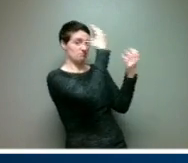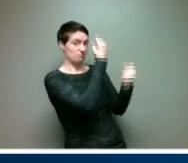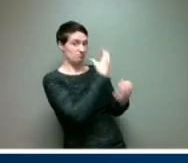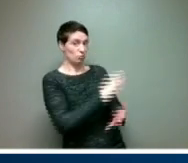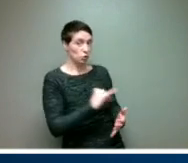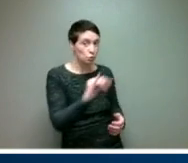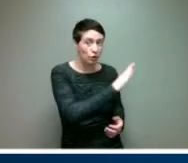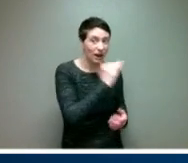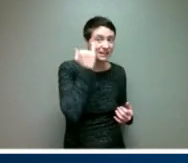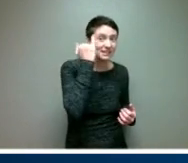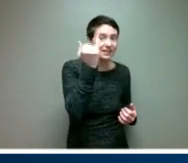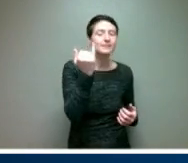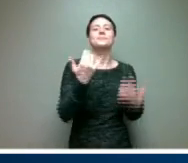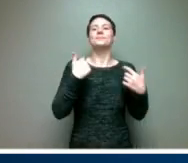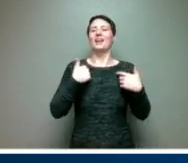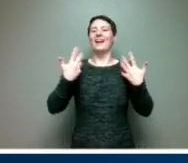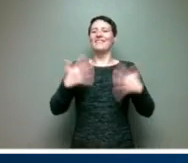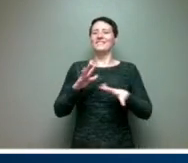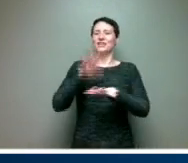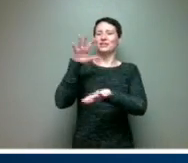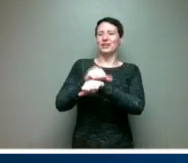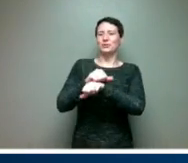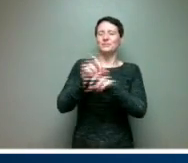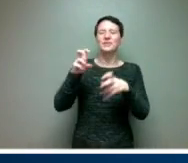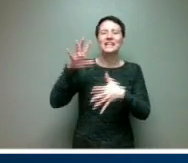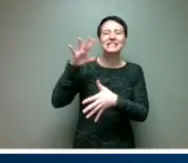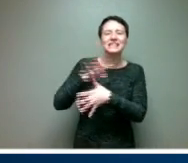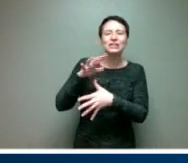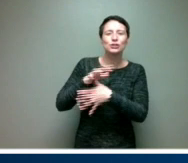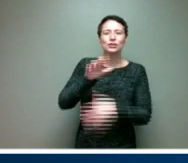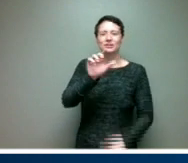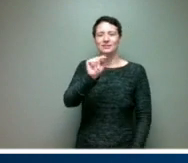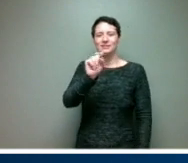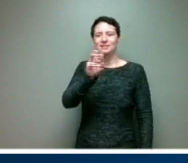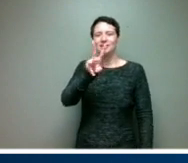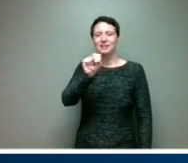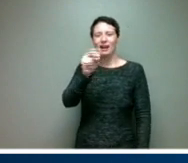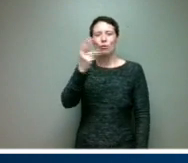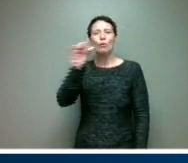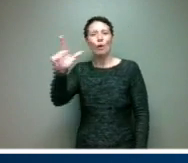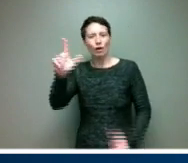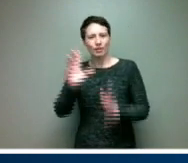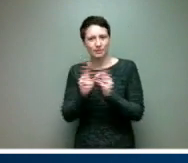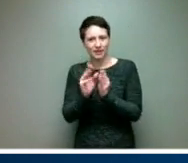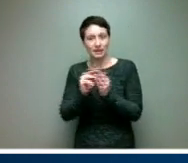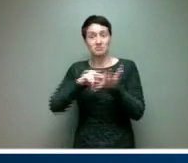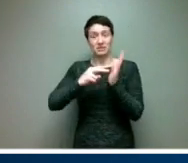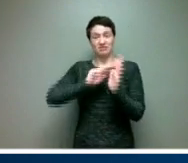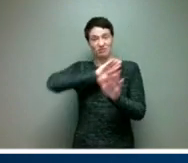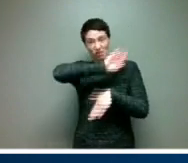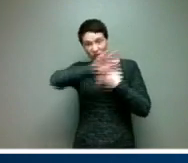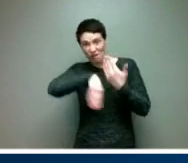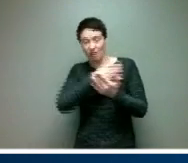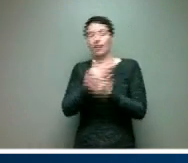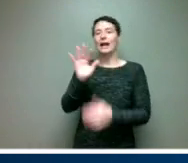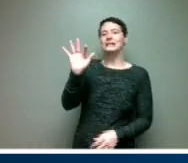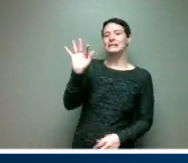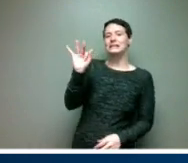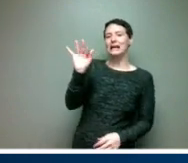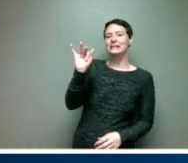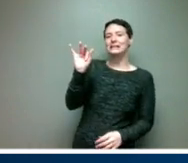hall meeting, where I get to, with all the senior classes of all 19 of our high schools, get to talk to